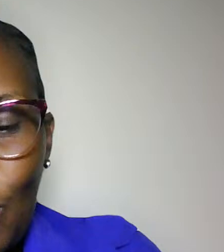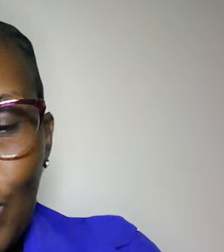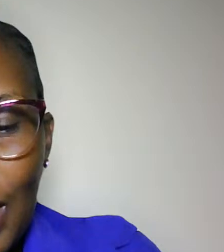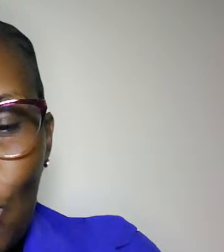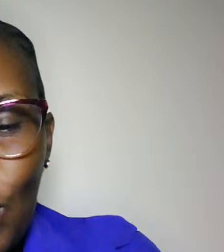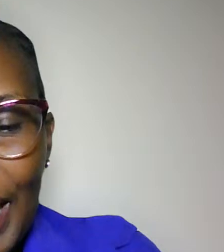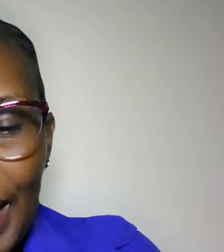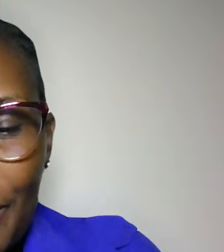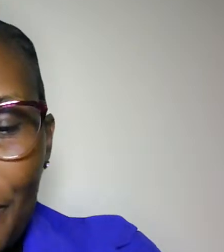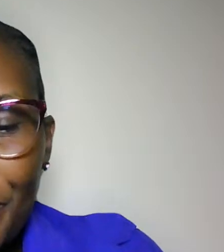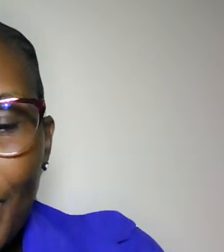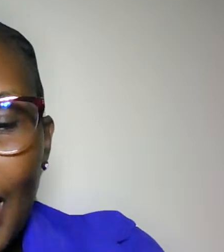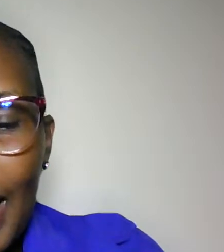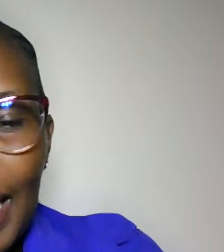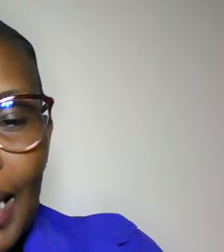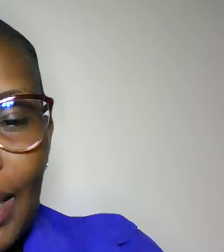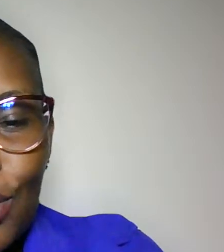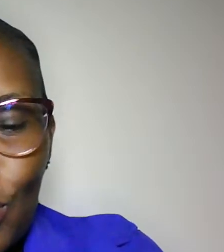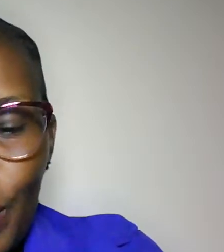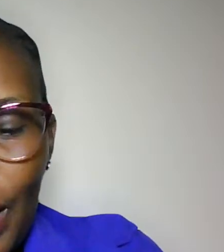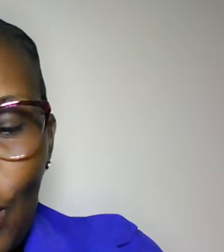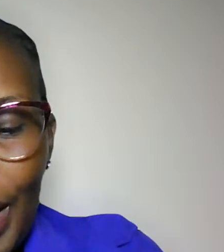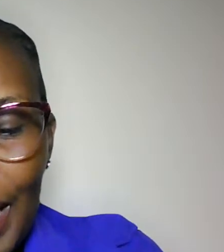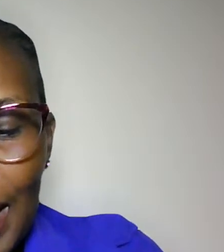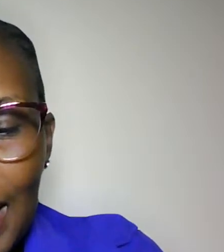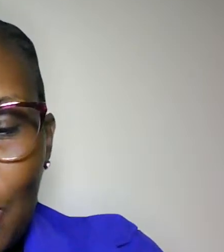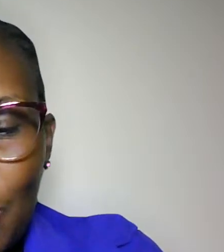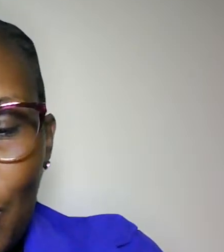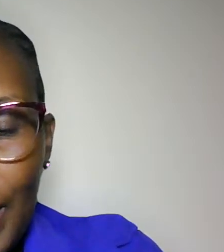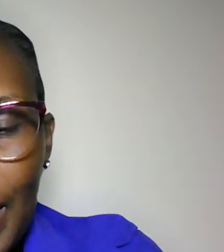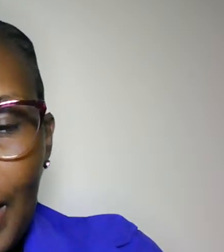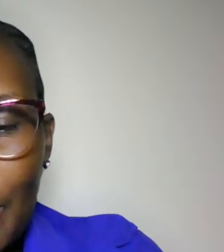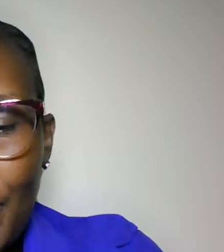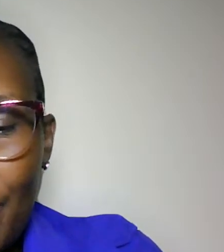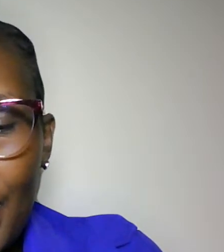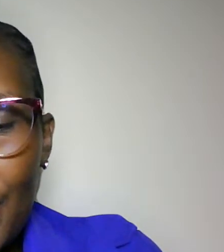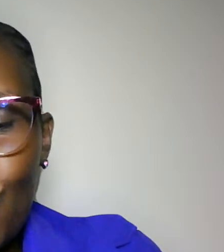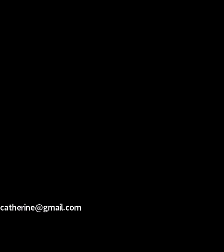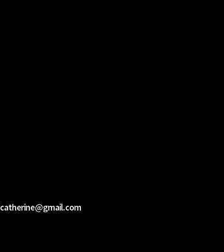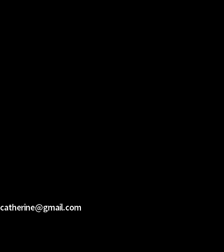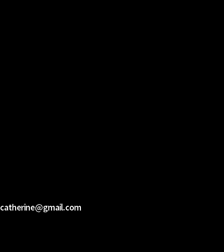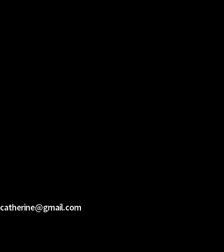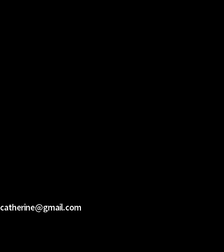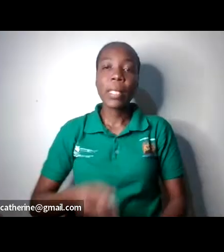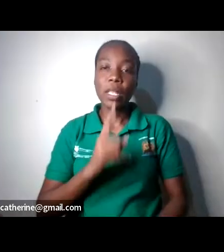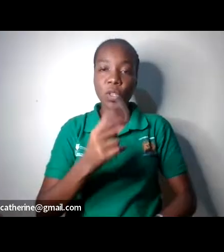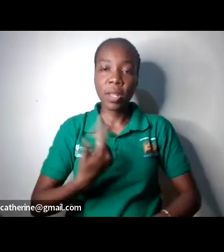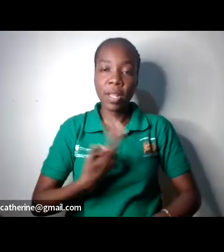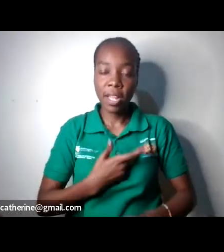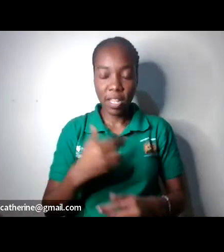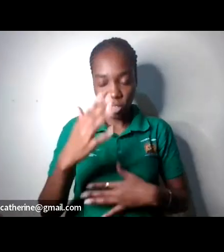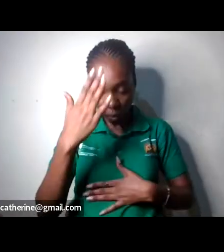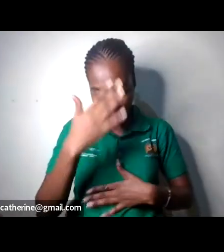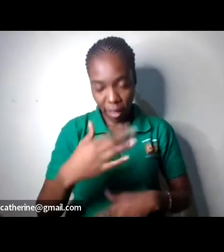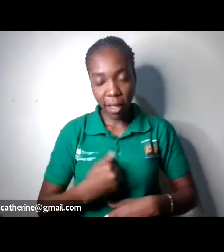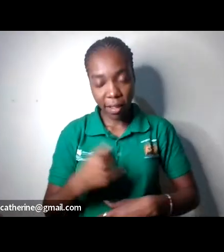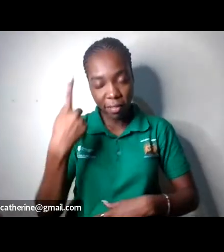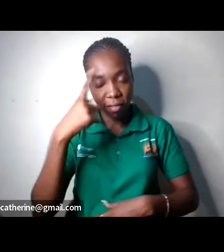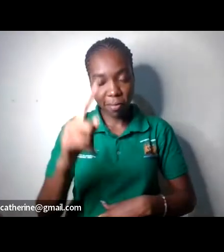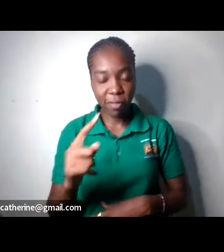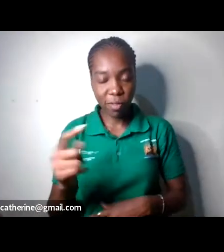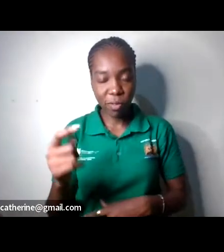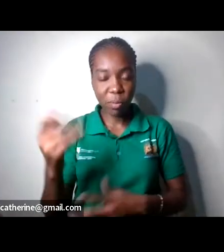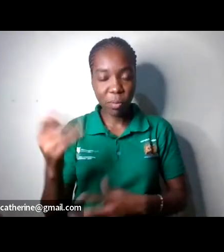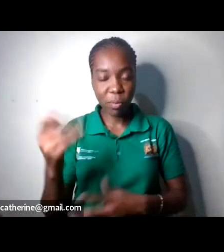are almost a whole year. And so we are honored this morning and the privilege to be bringing these conversations to you